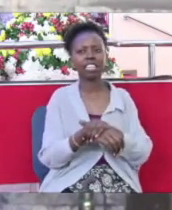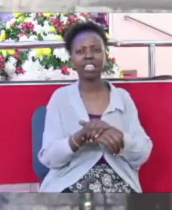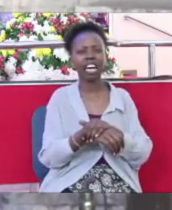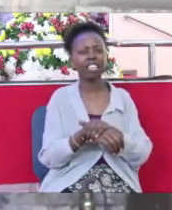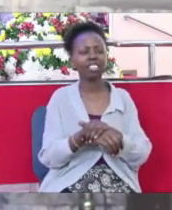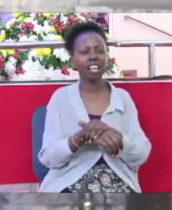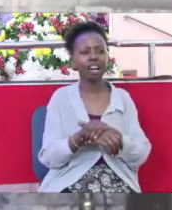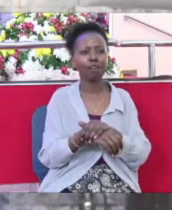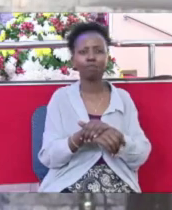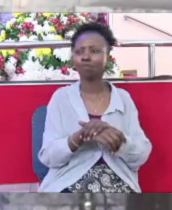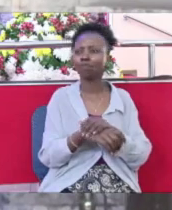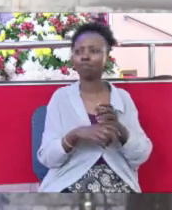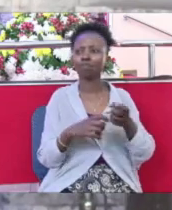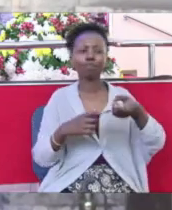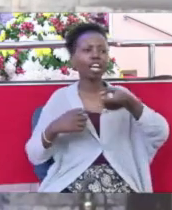increment.